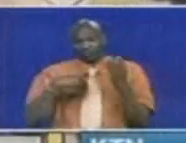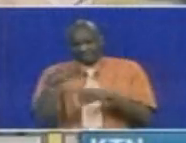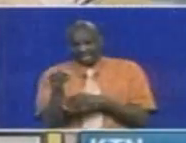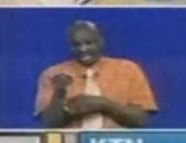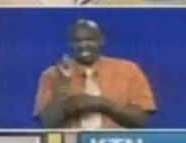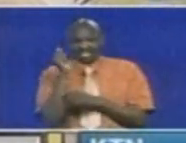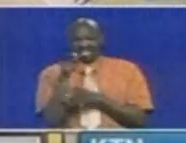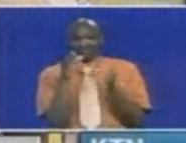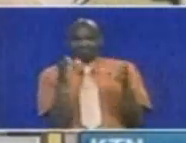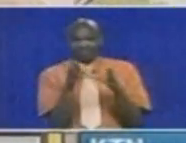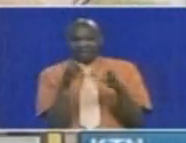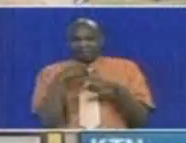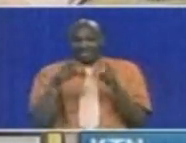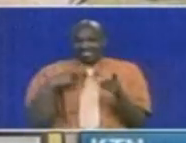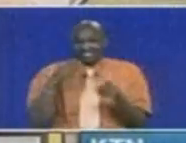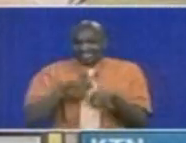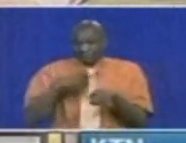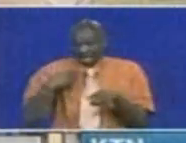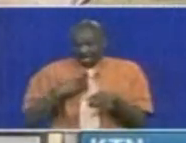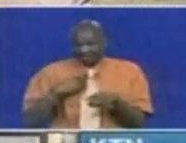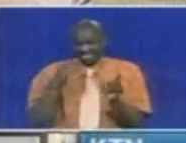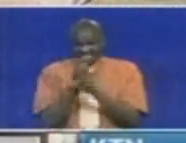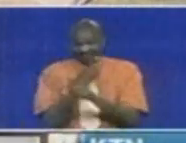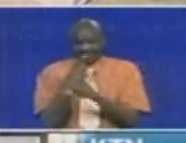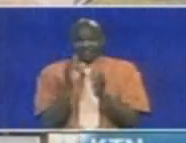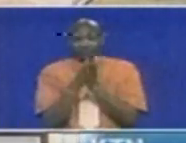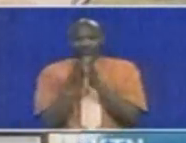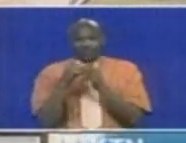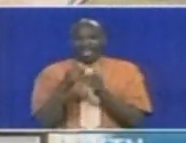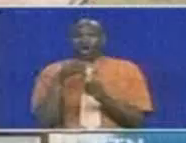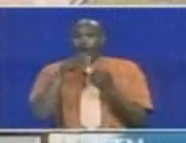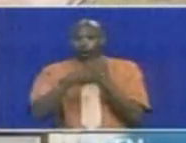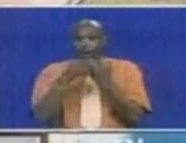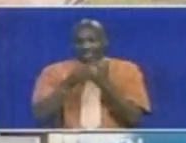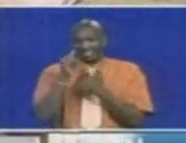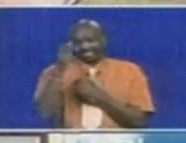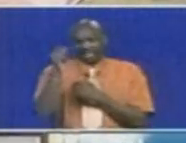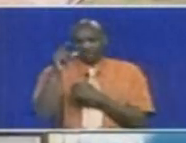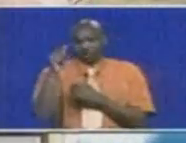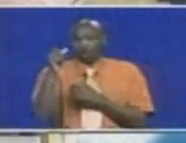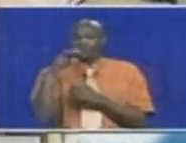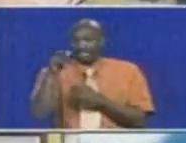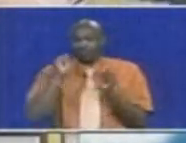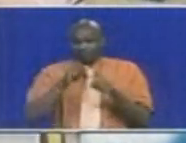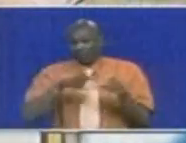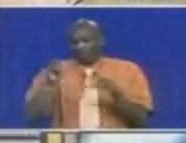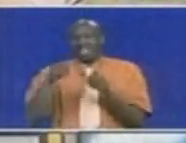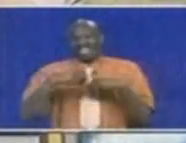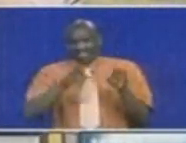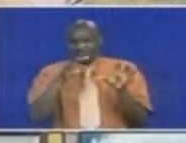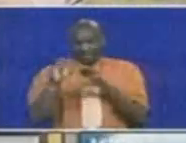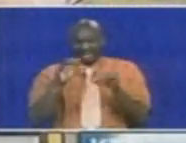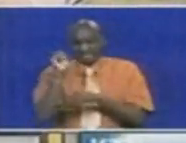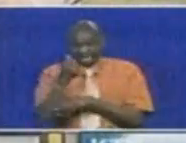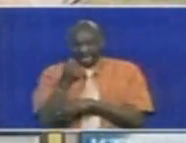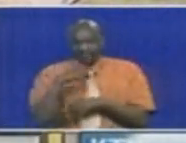unit. And in a clear case of same script, different cast, Orange Telkom is denying claims that it wants to exit the Kenyan market, even though its parent company